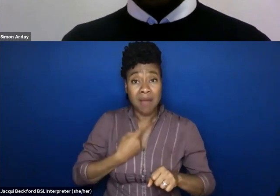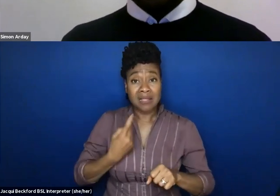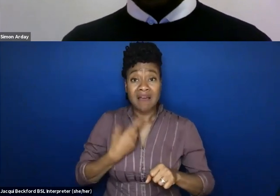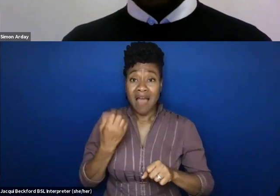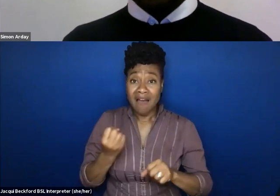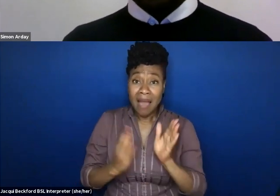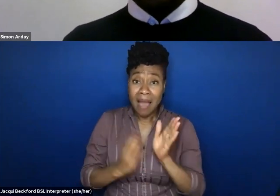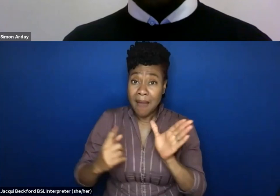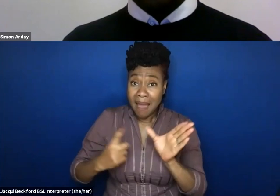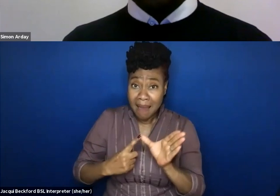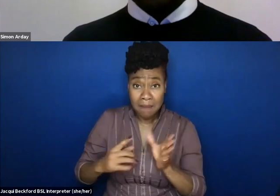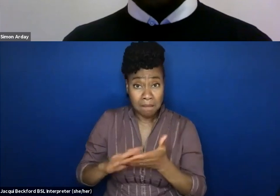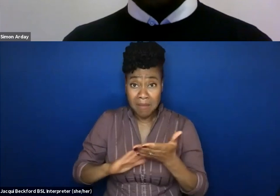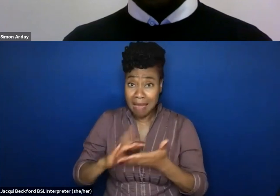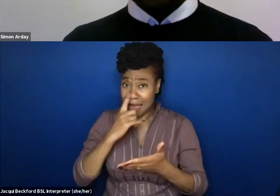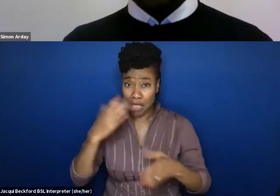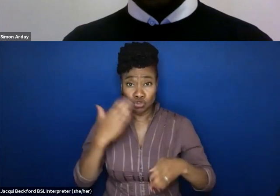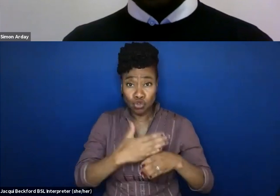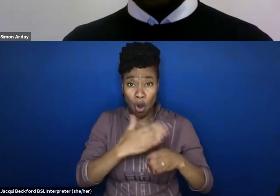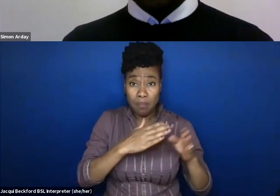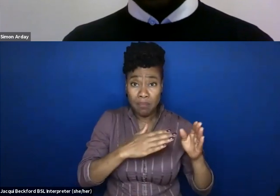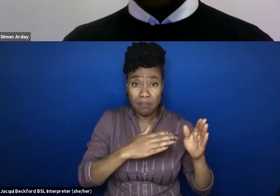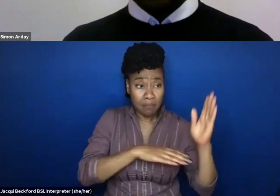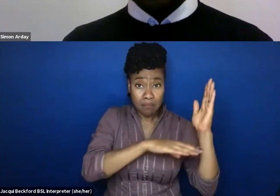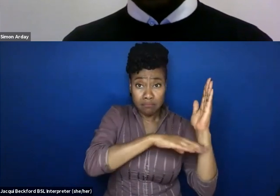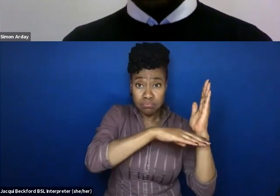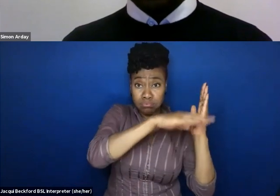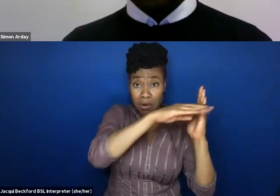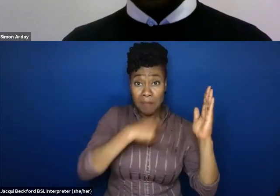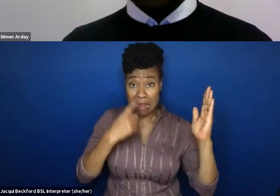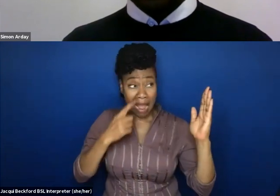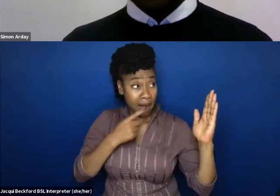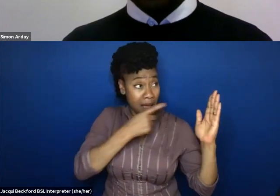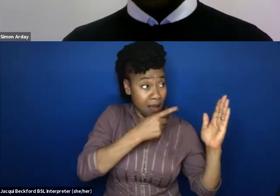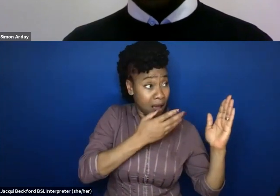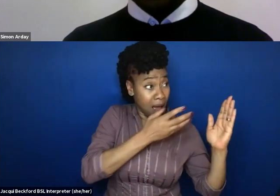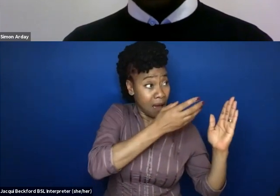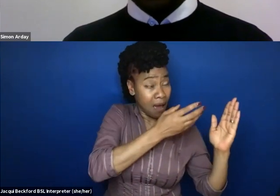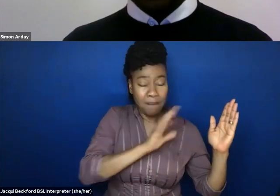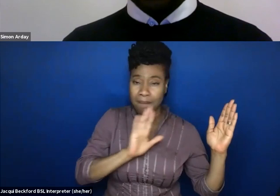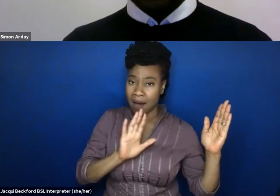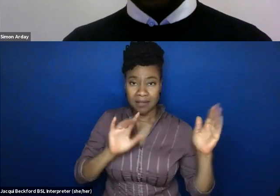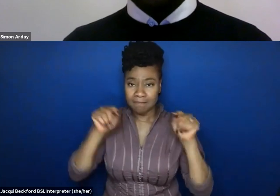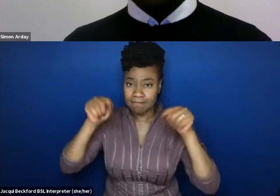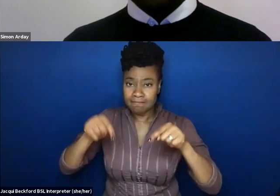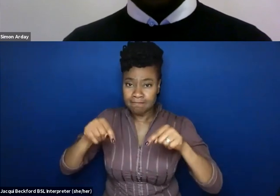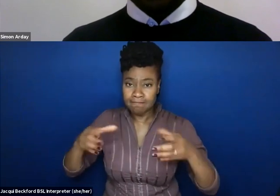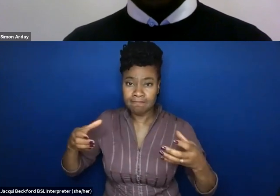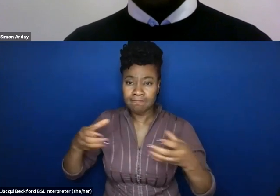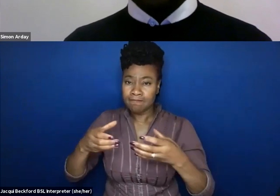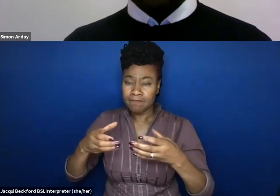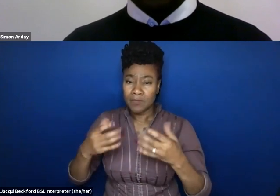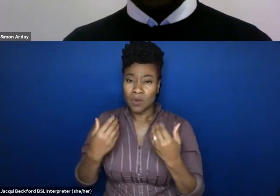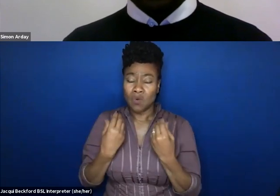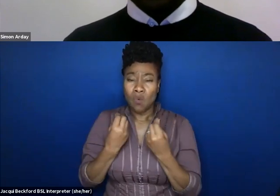paying job roles, I just find that there's real wealth in passion. There's